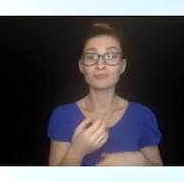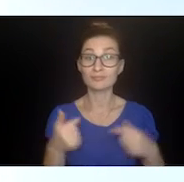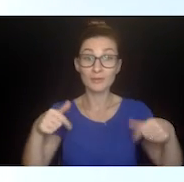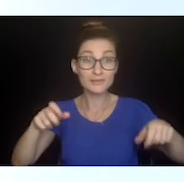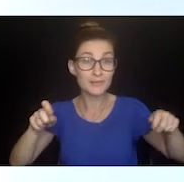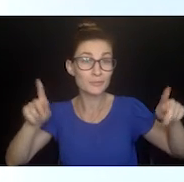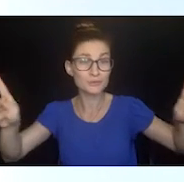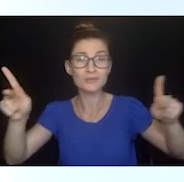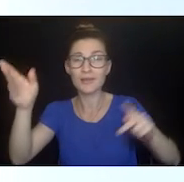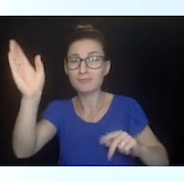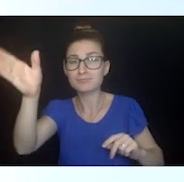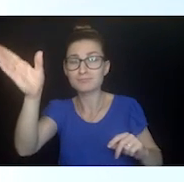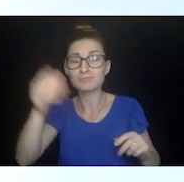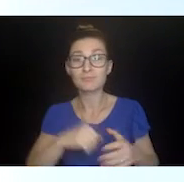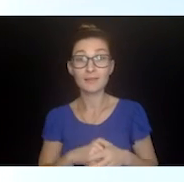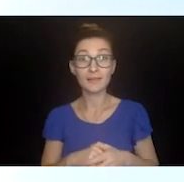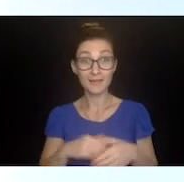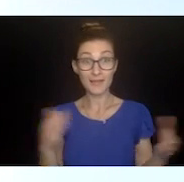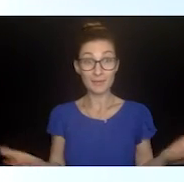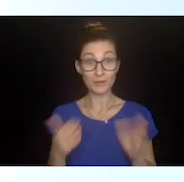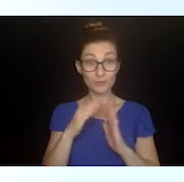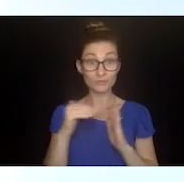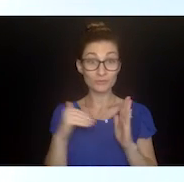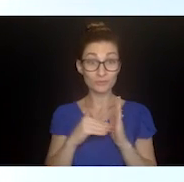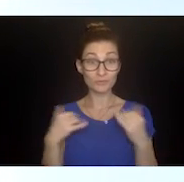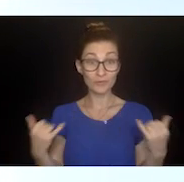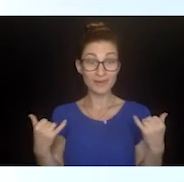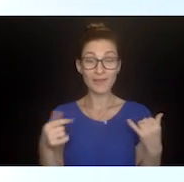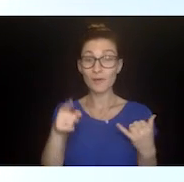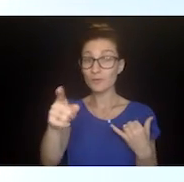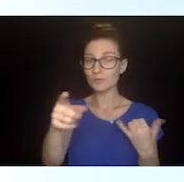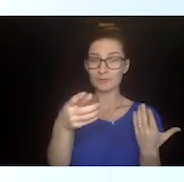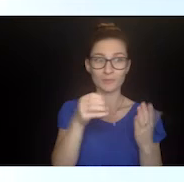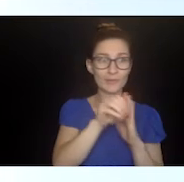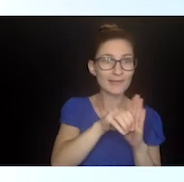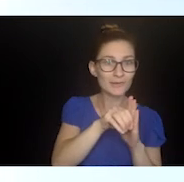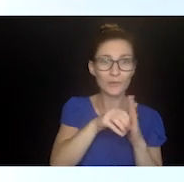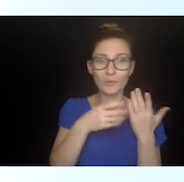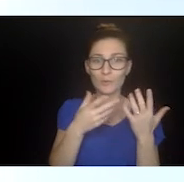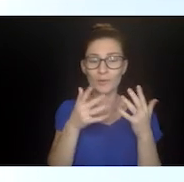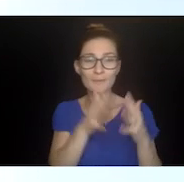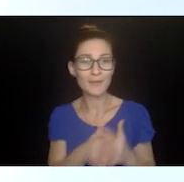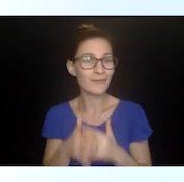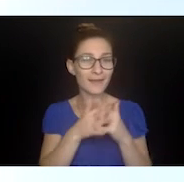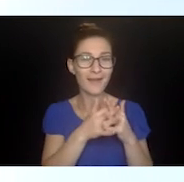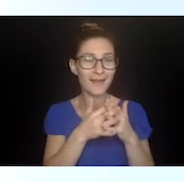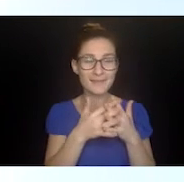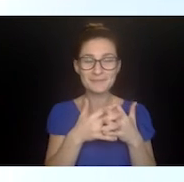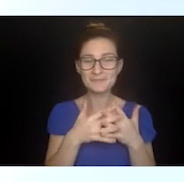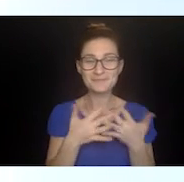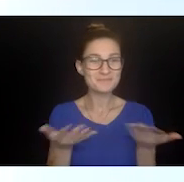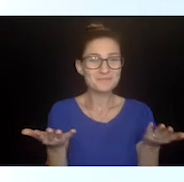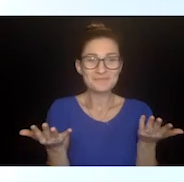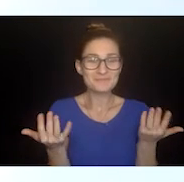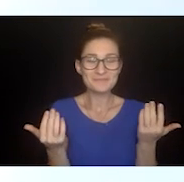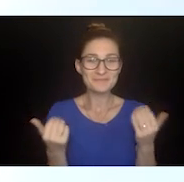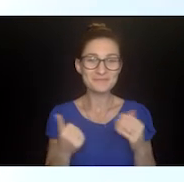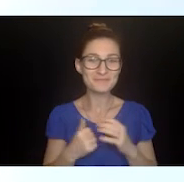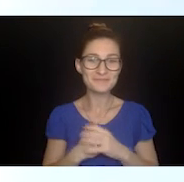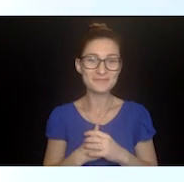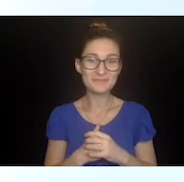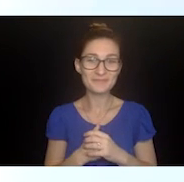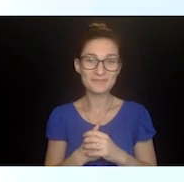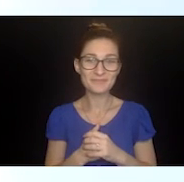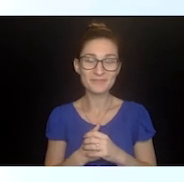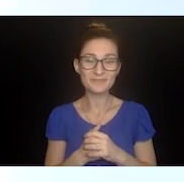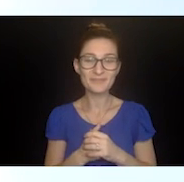opportunity where here I am in New Zealand and you are in Orlando or in America, so that you